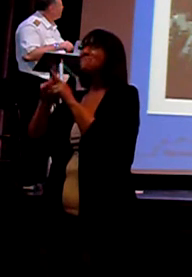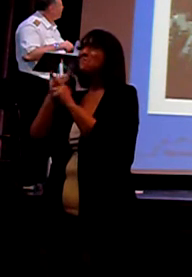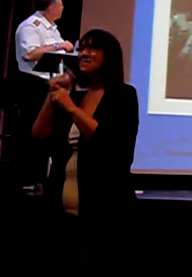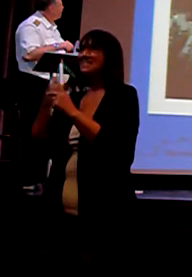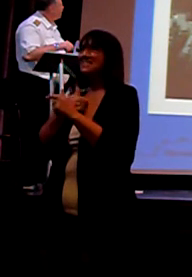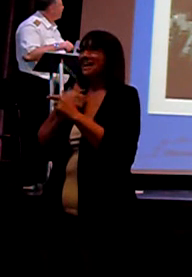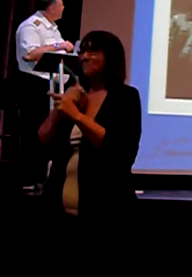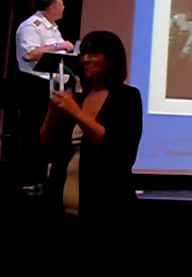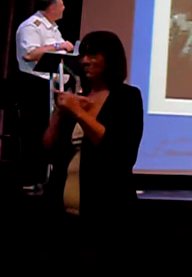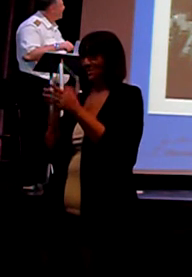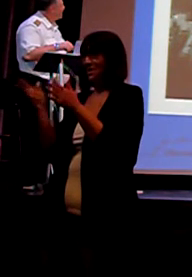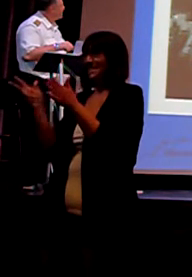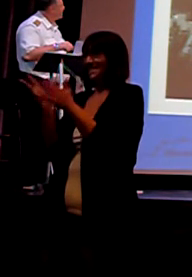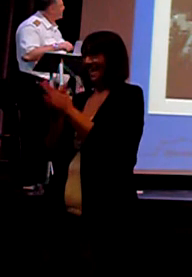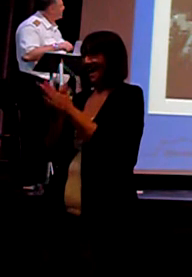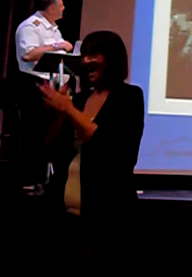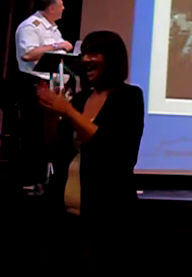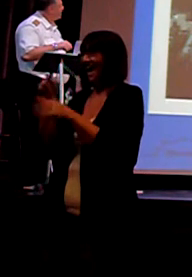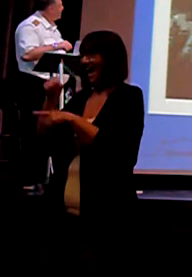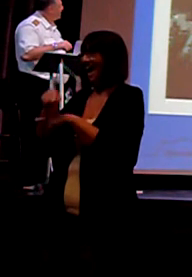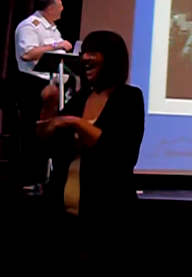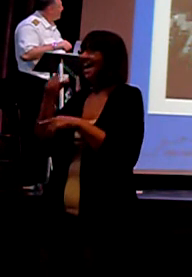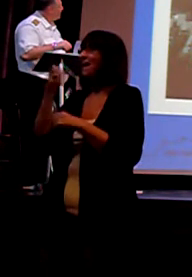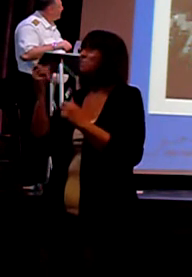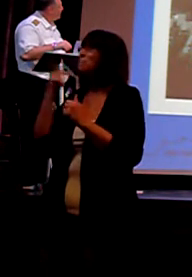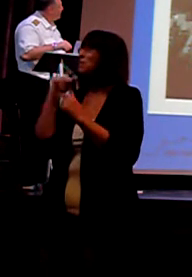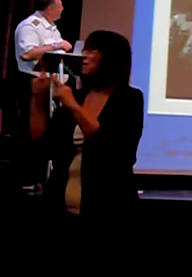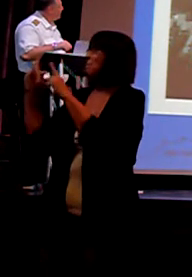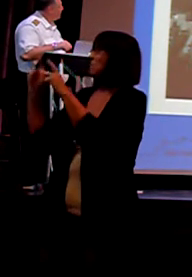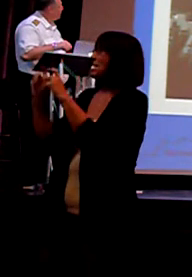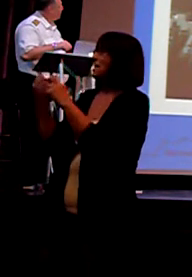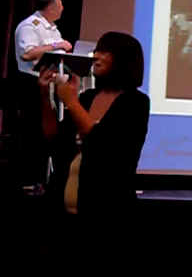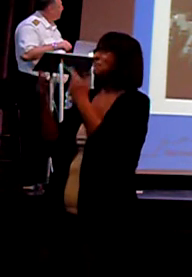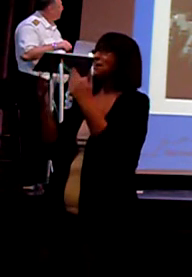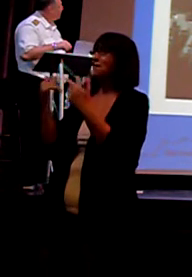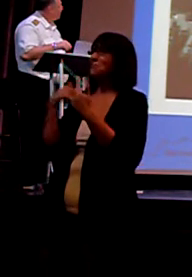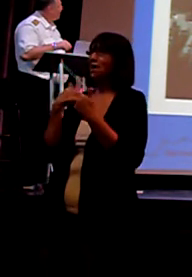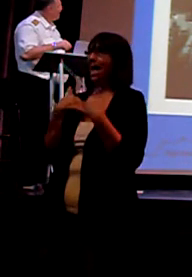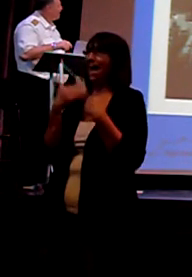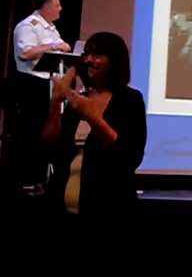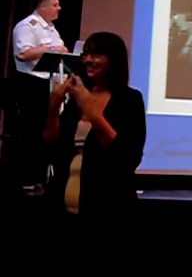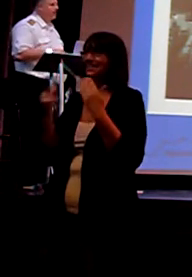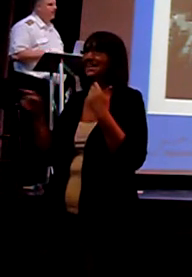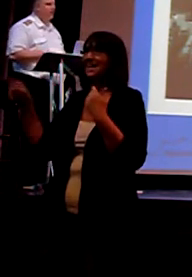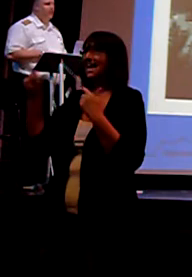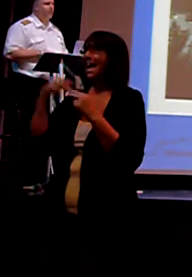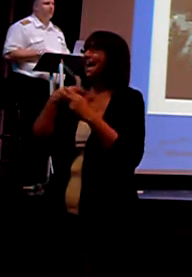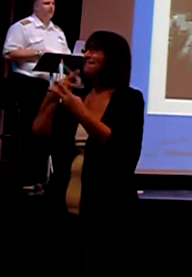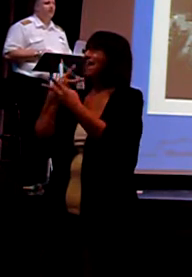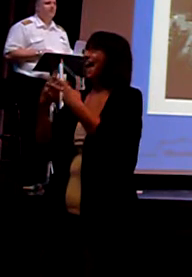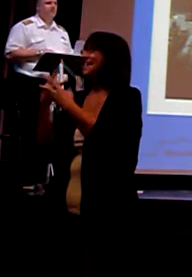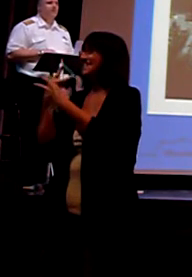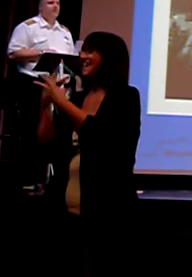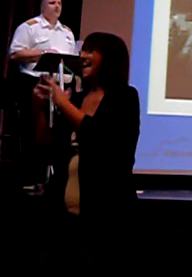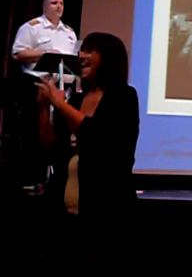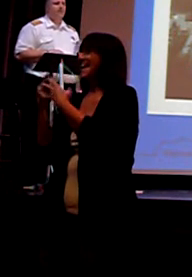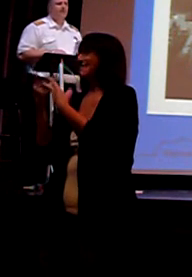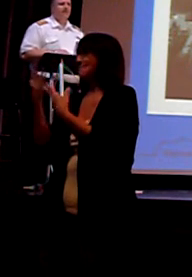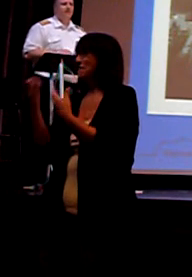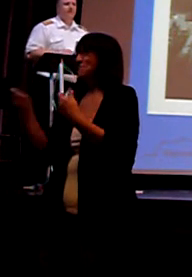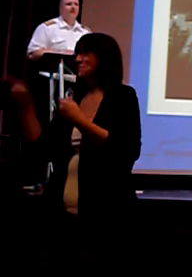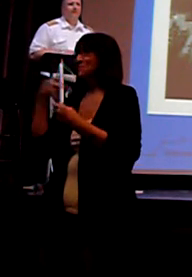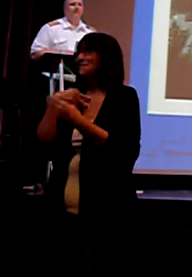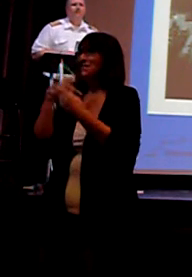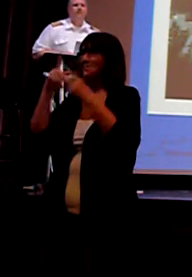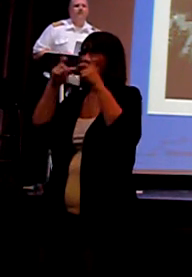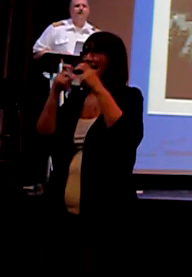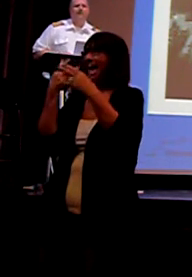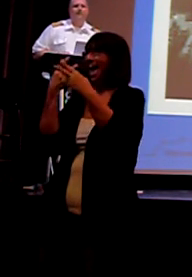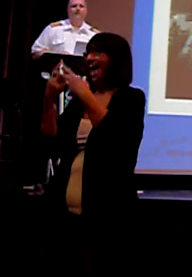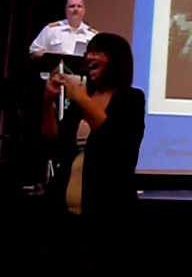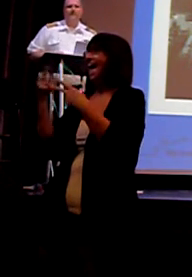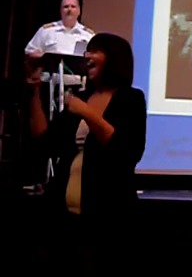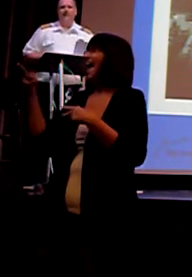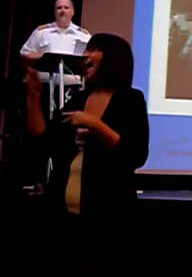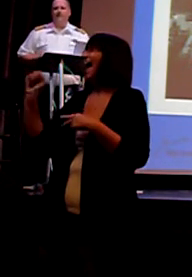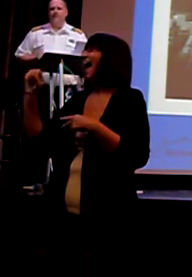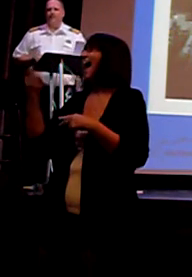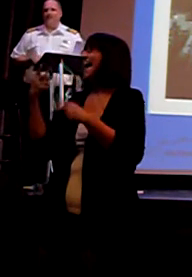were docked in this side here, so probably we have a few hashtag harmony of the seas that with the